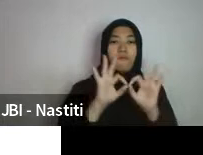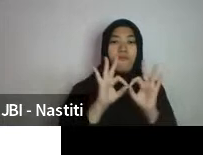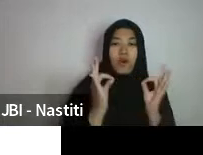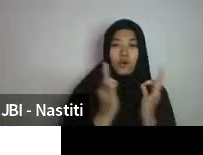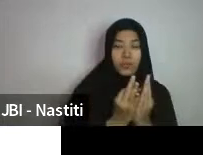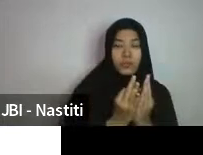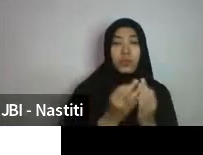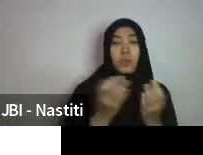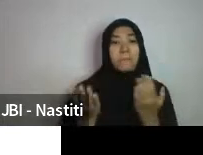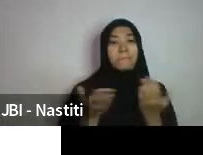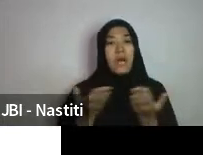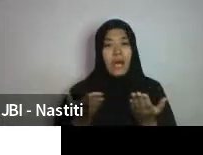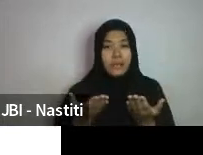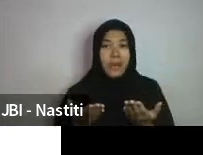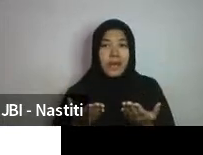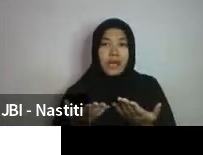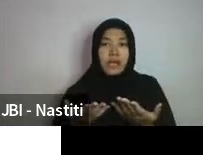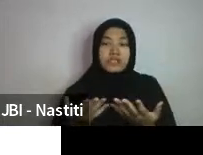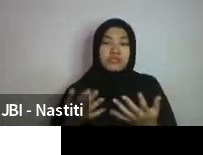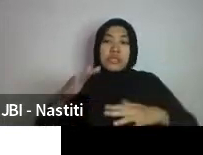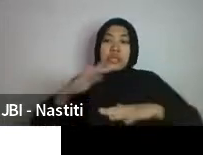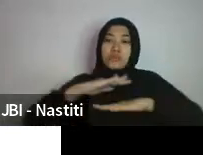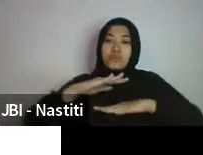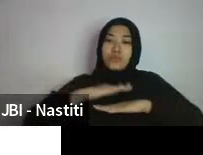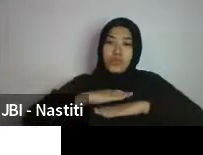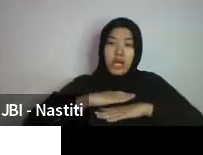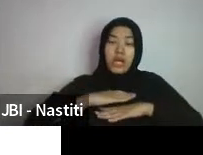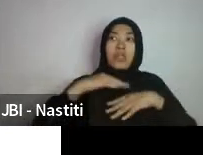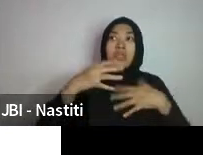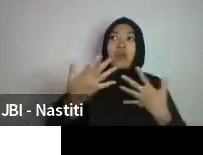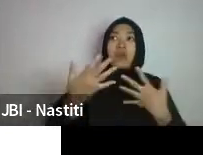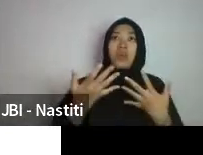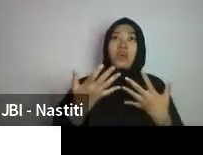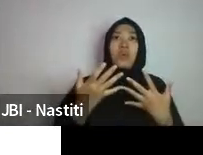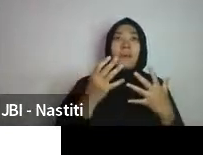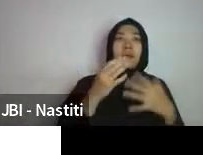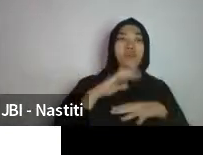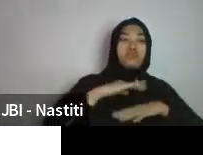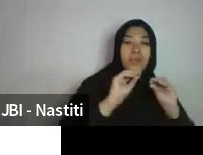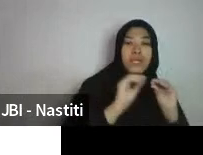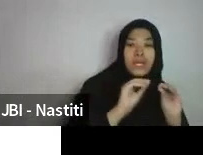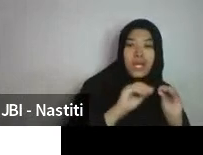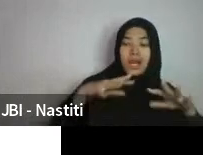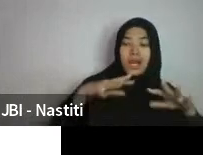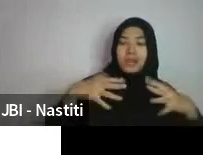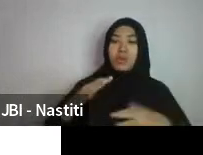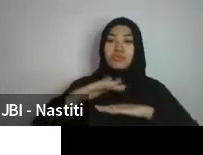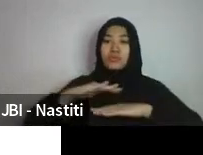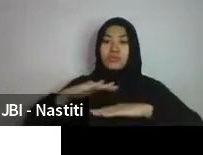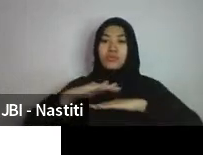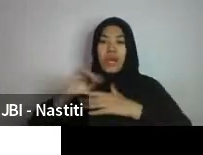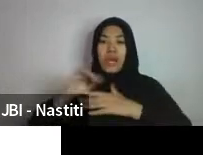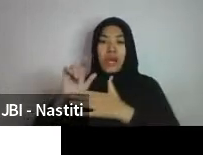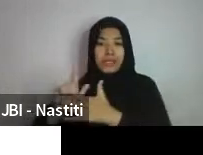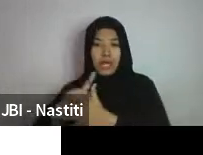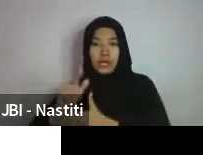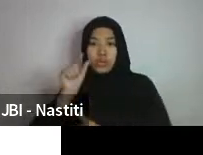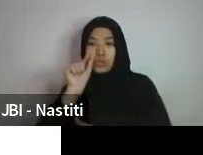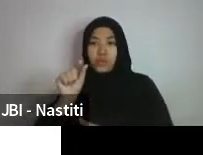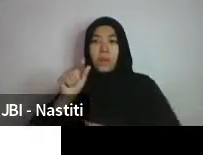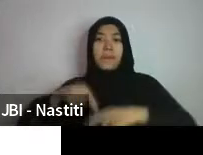So I'll just go over some results now. Our survey respondents were mostly